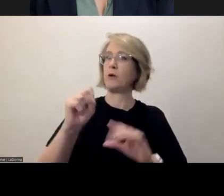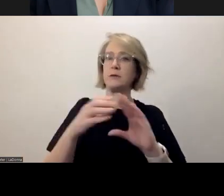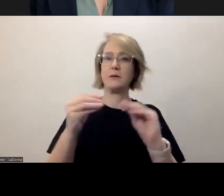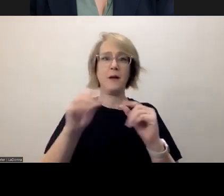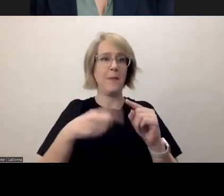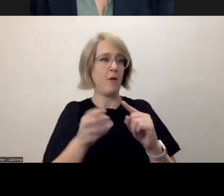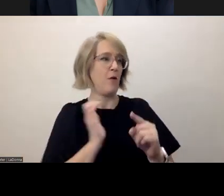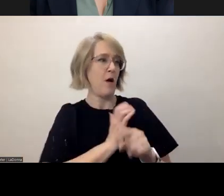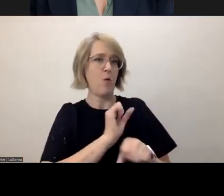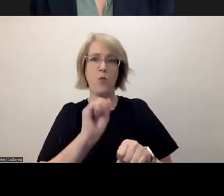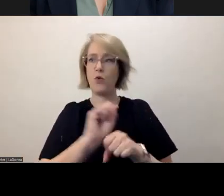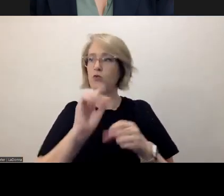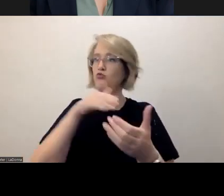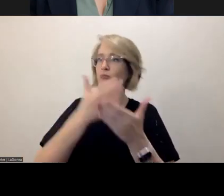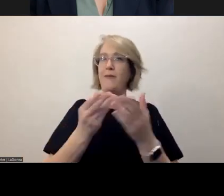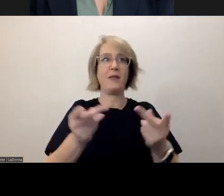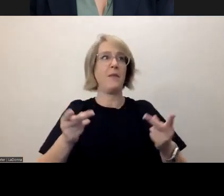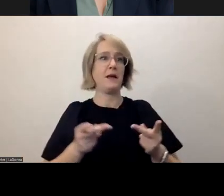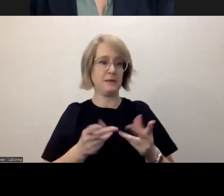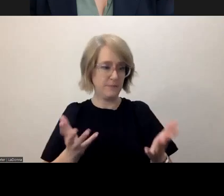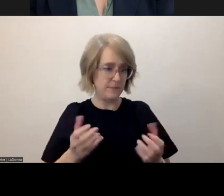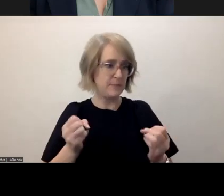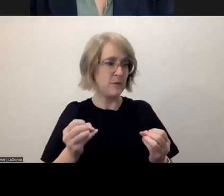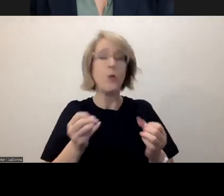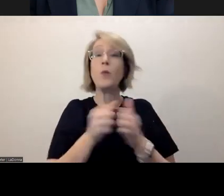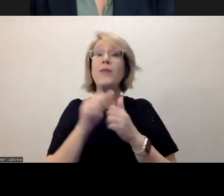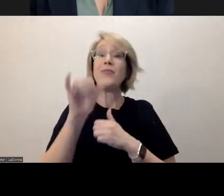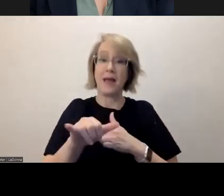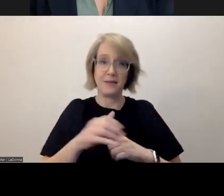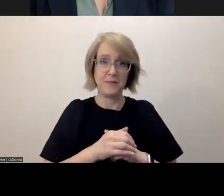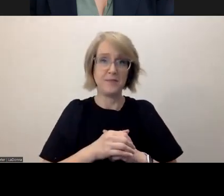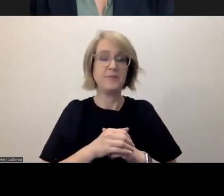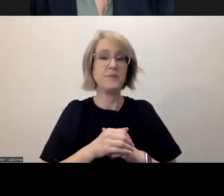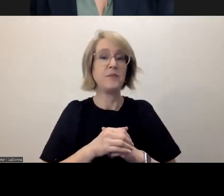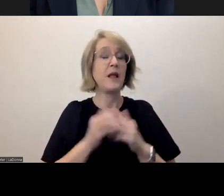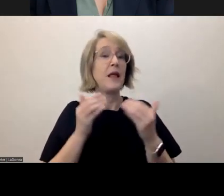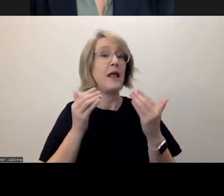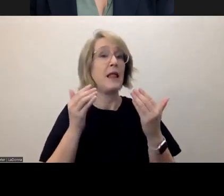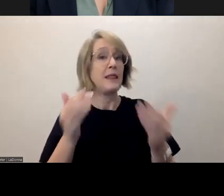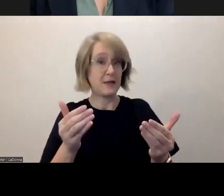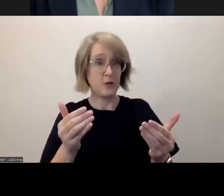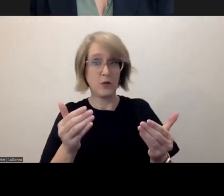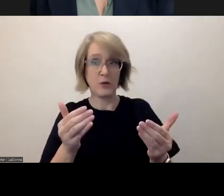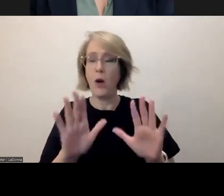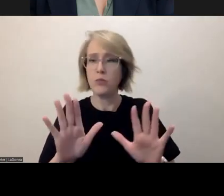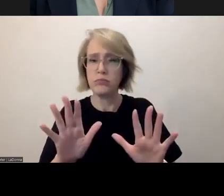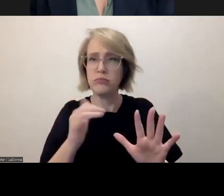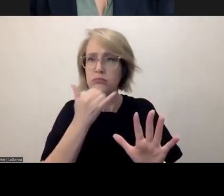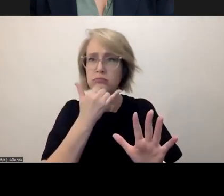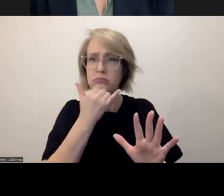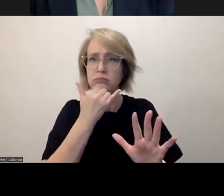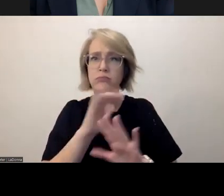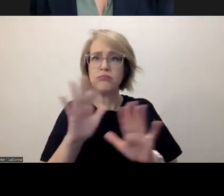to this point and where we have to go. So with that, let's do, let me just